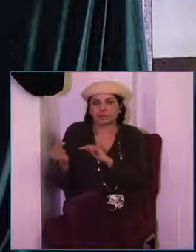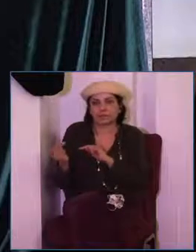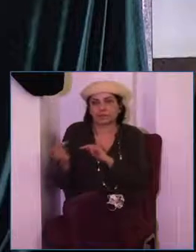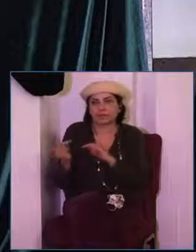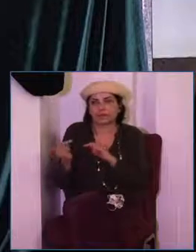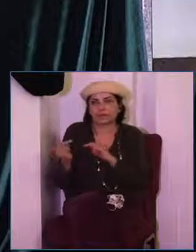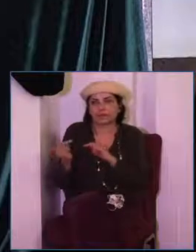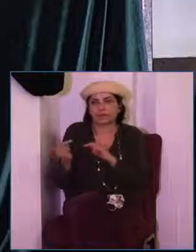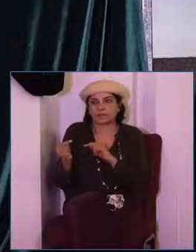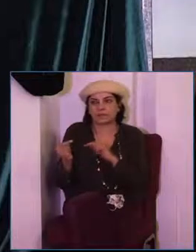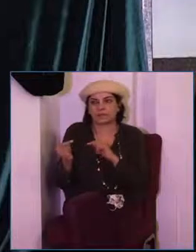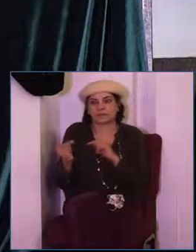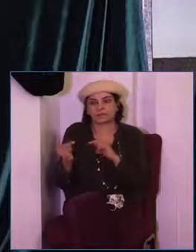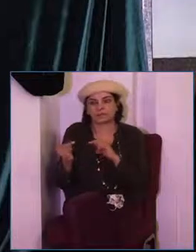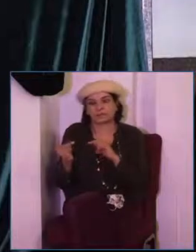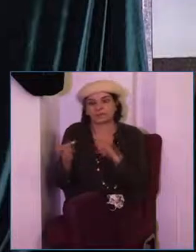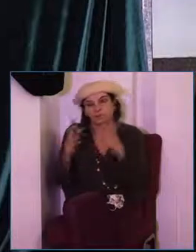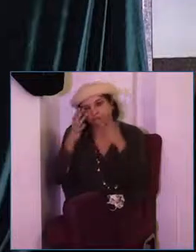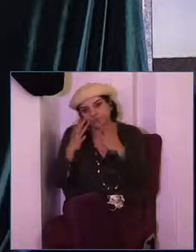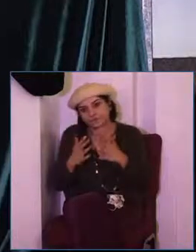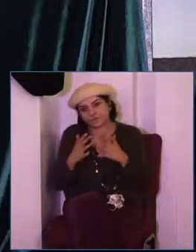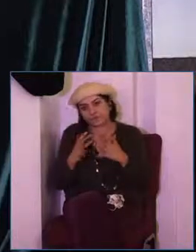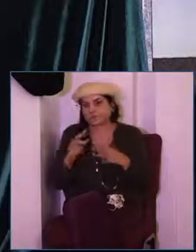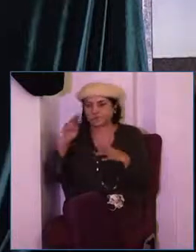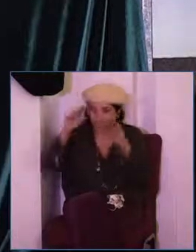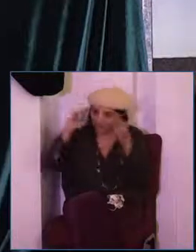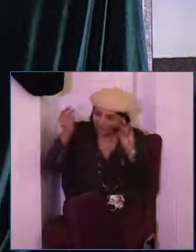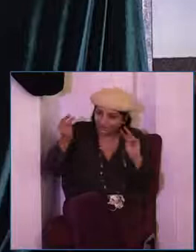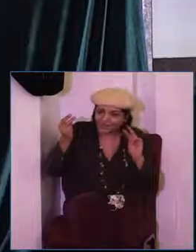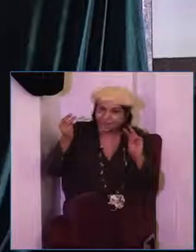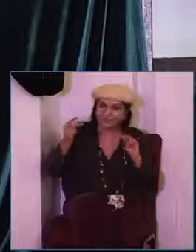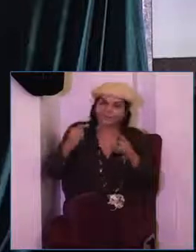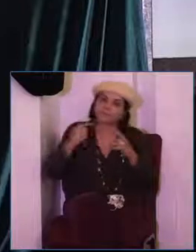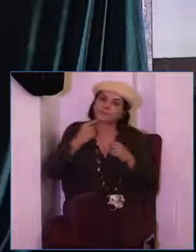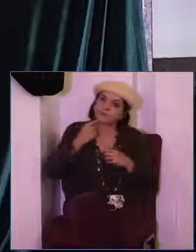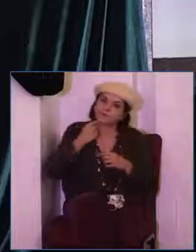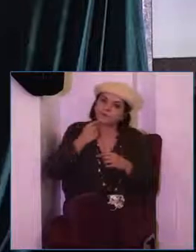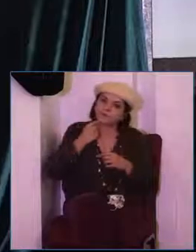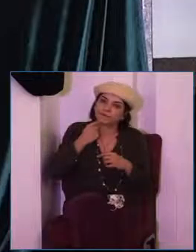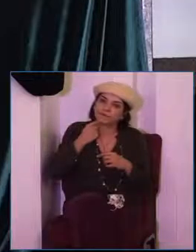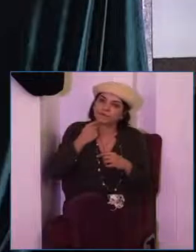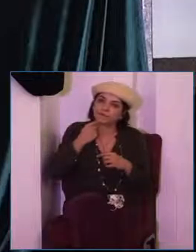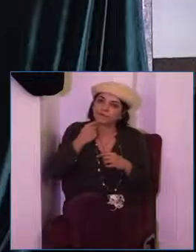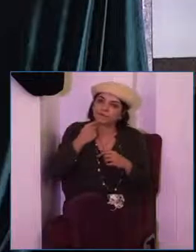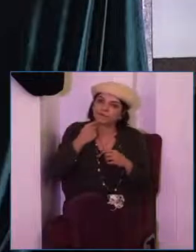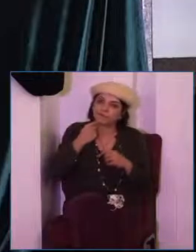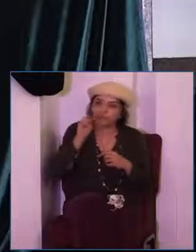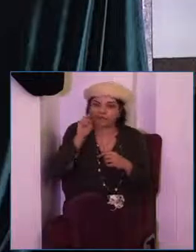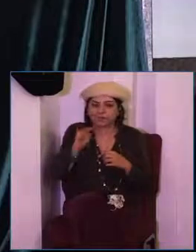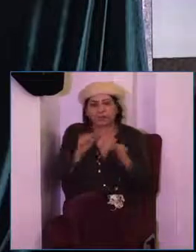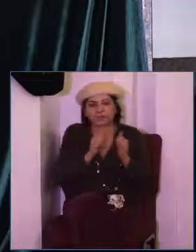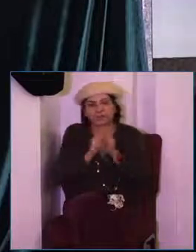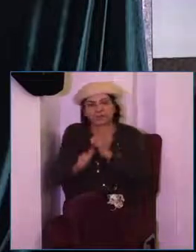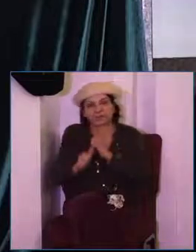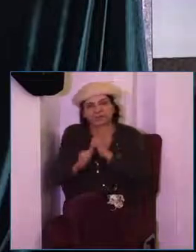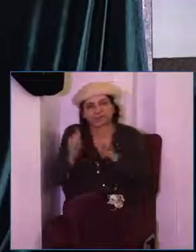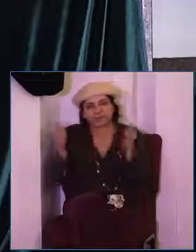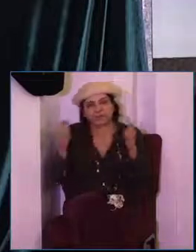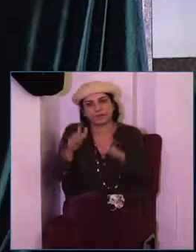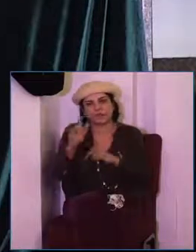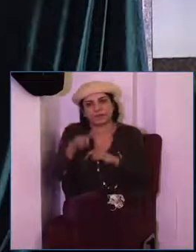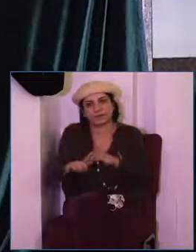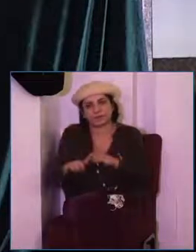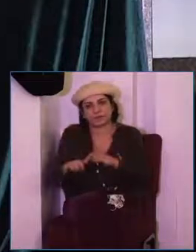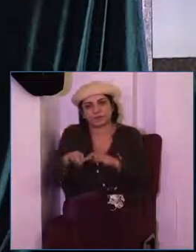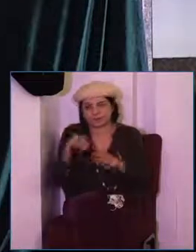the misunderstanding and the disappointment. I have to look past all of that in my heart and in my mind and find that